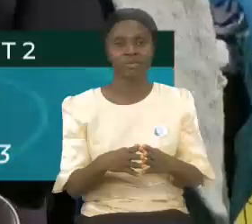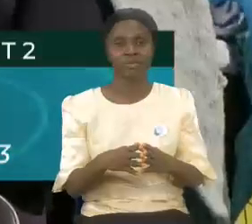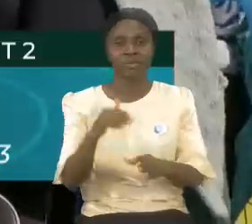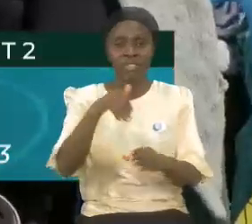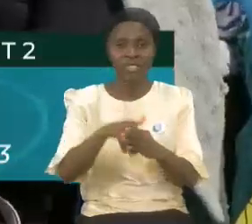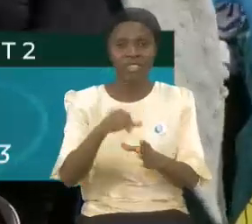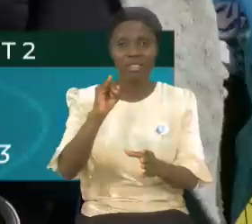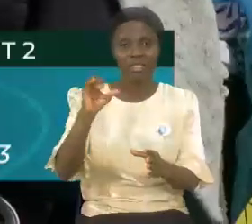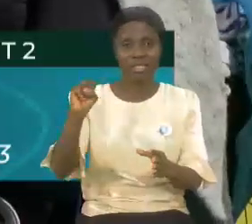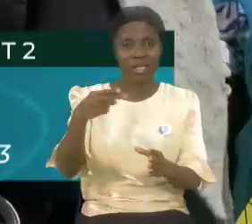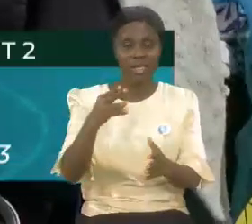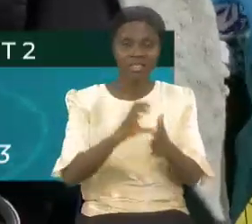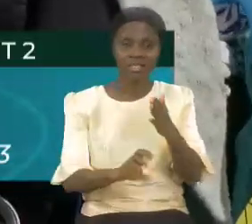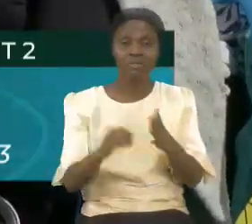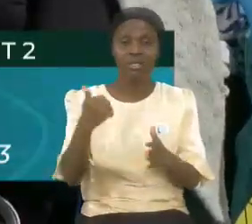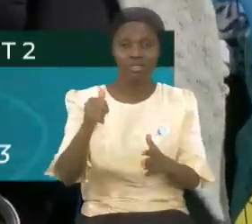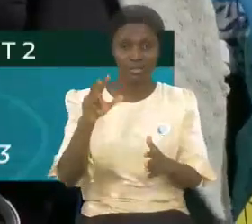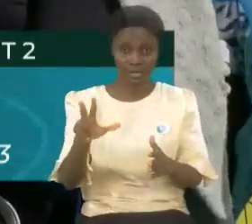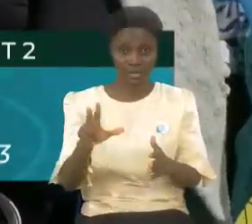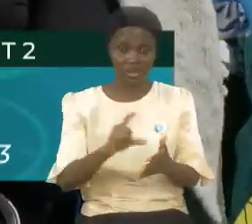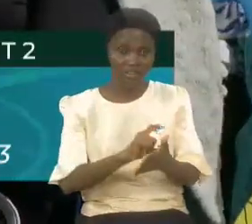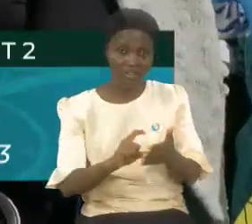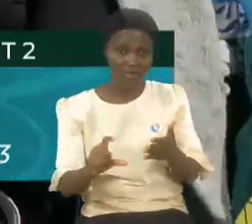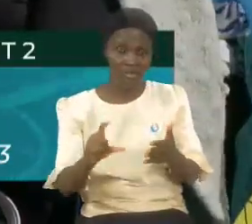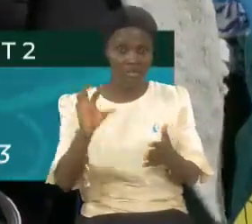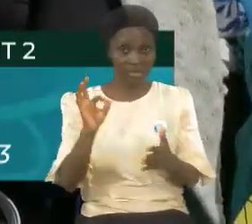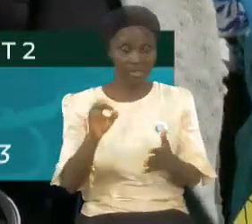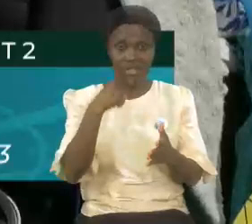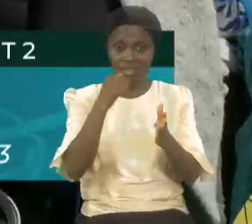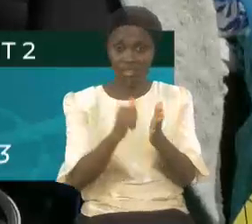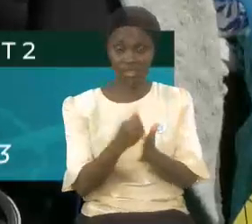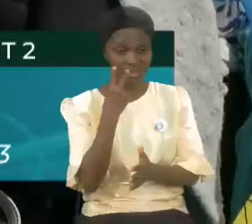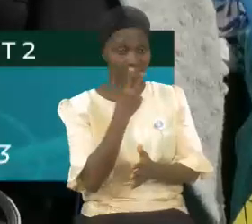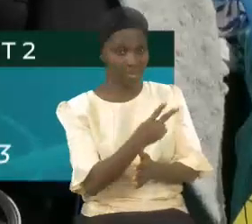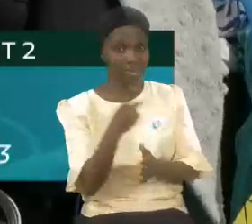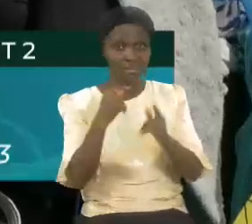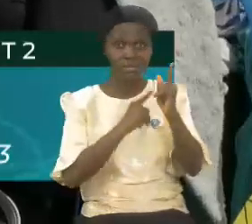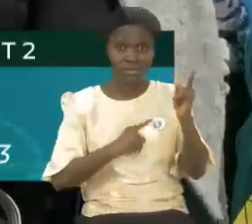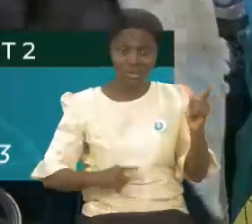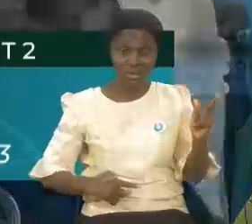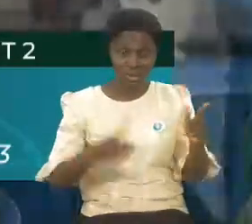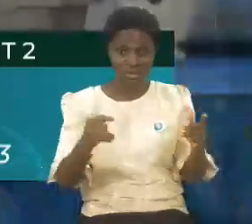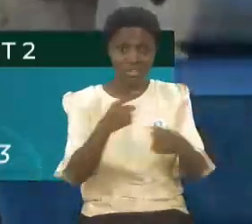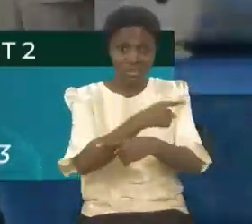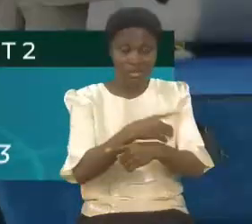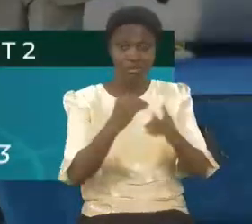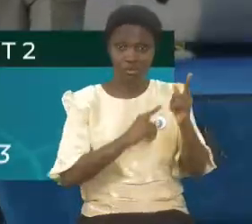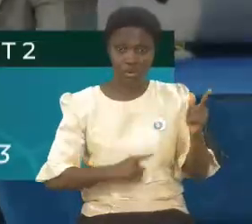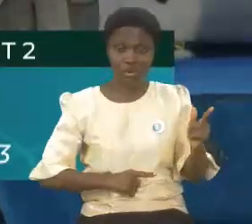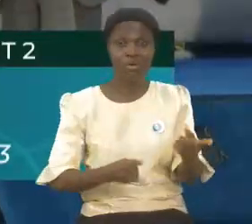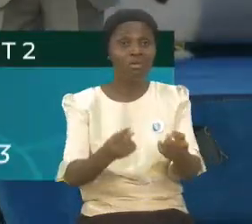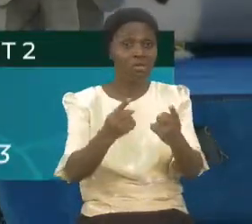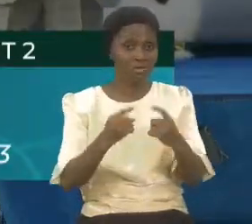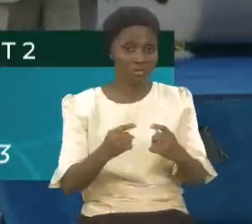13, reading from verse 9, it says, behold, the day of the Lord cometh. This is